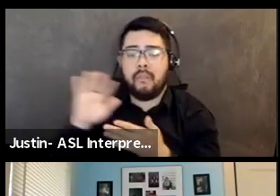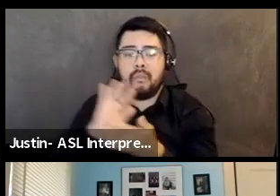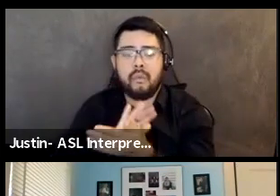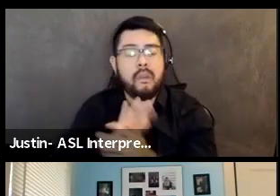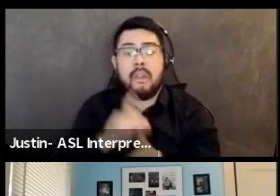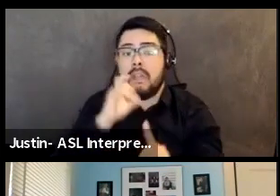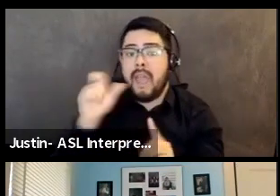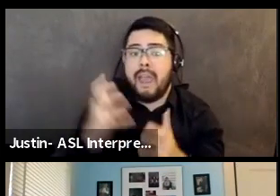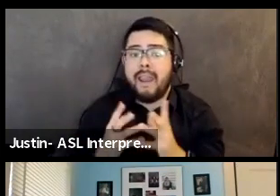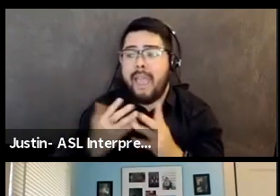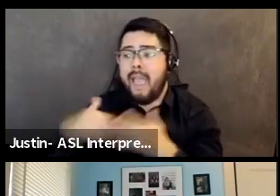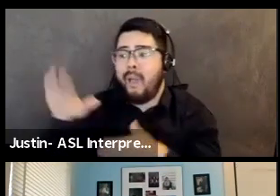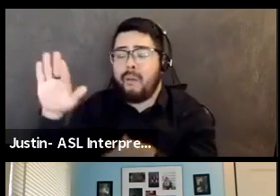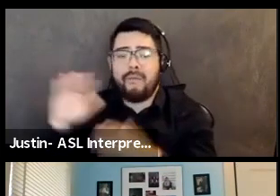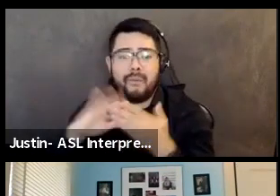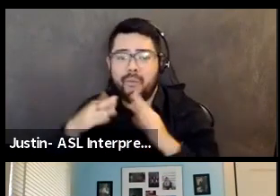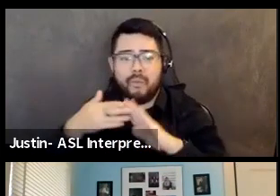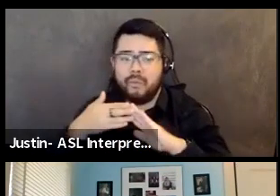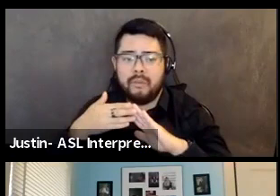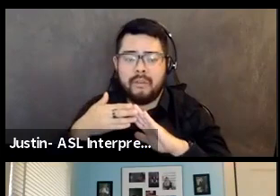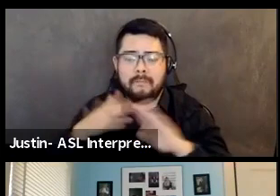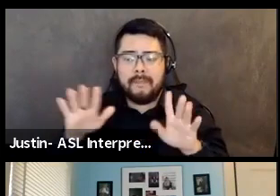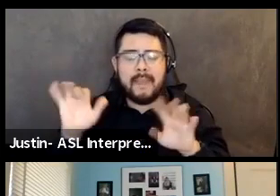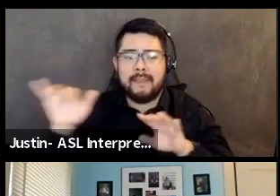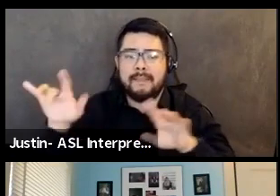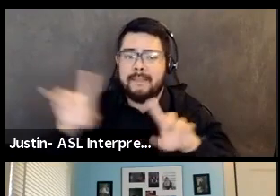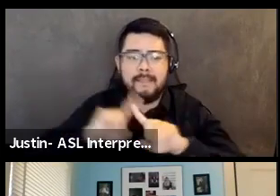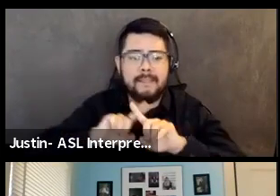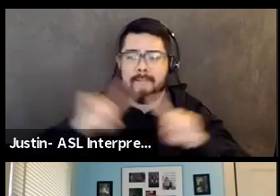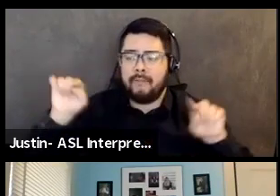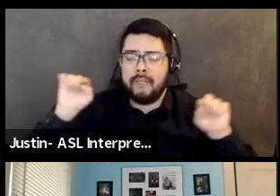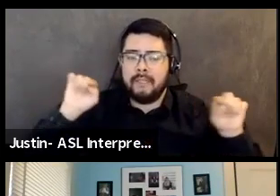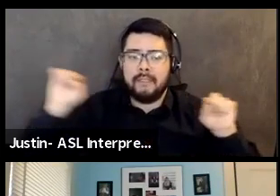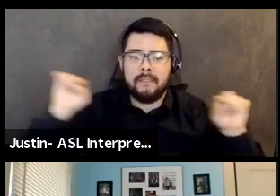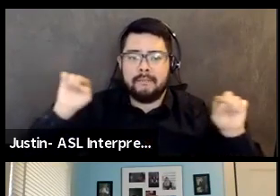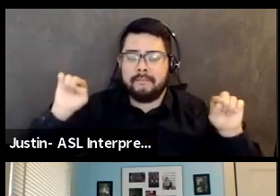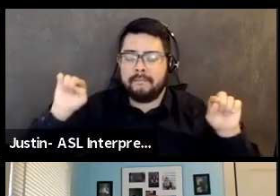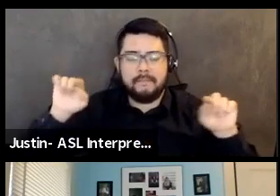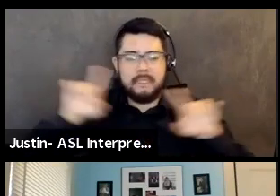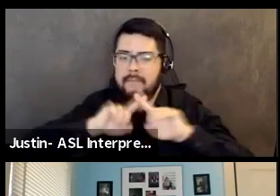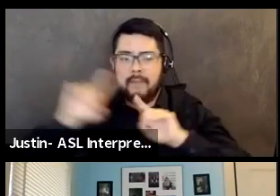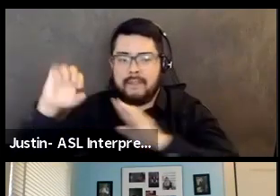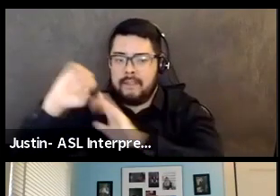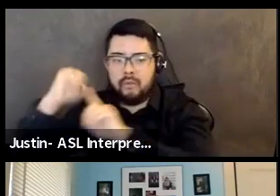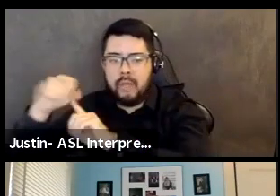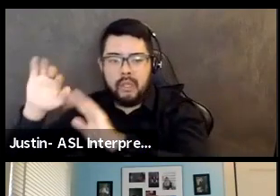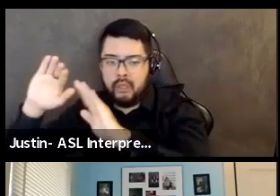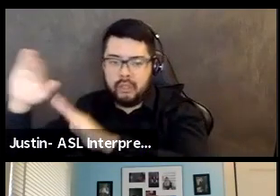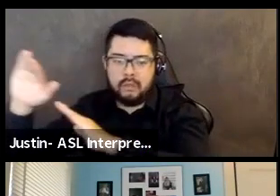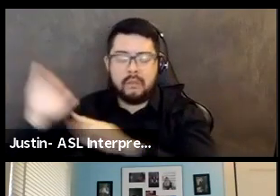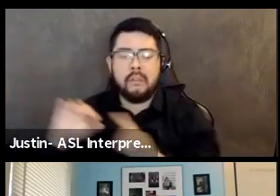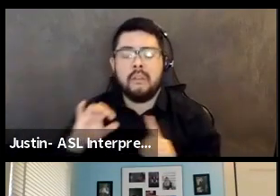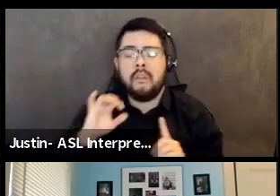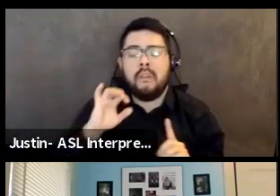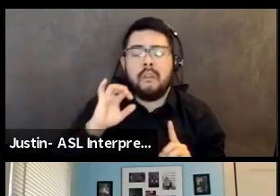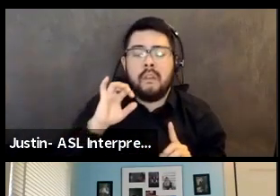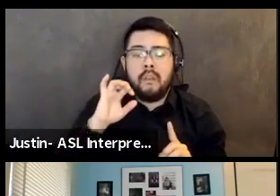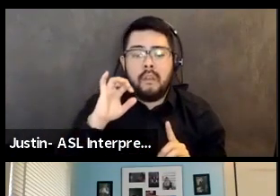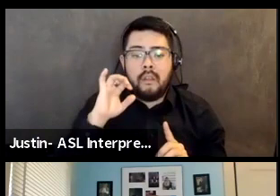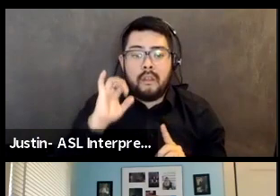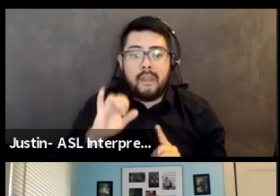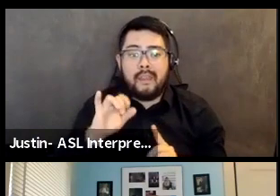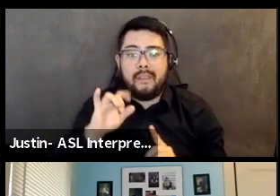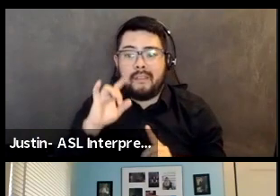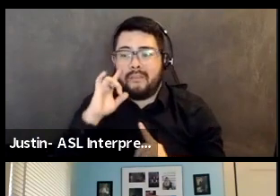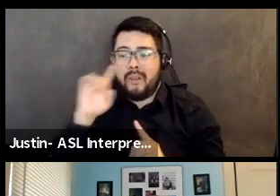i i think that that is a different uh agenda that pertains to uh other